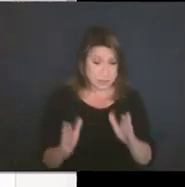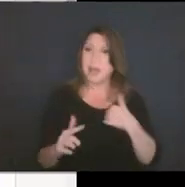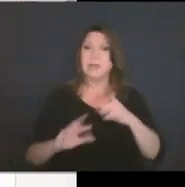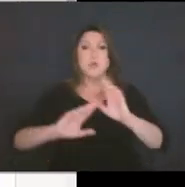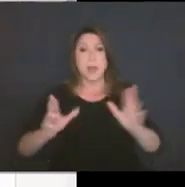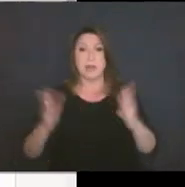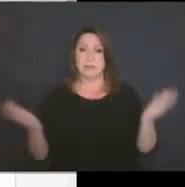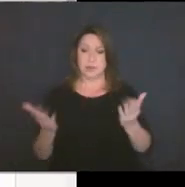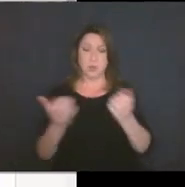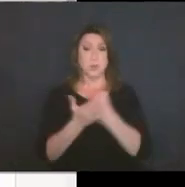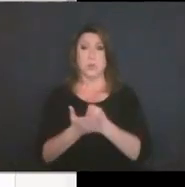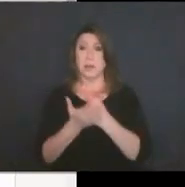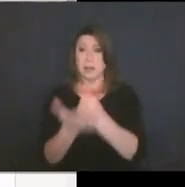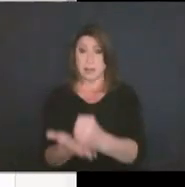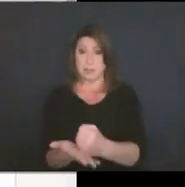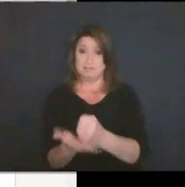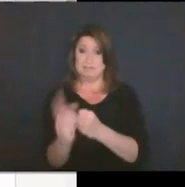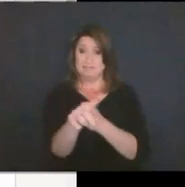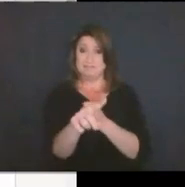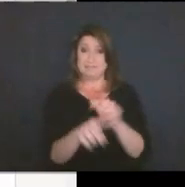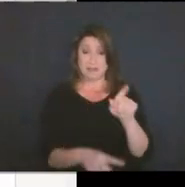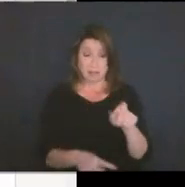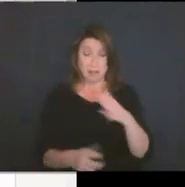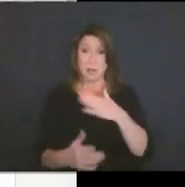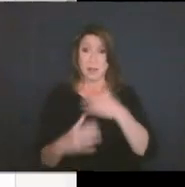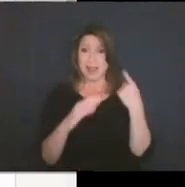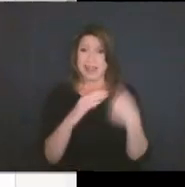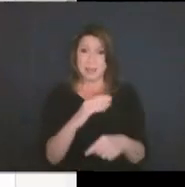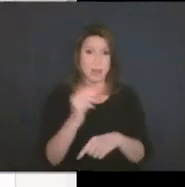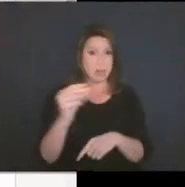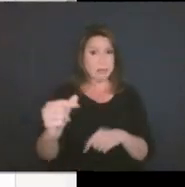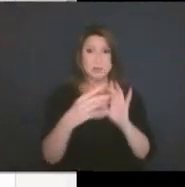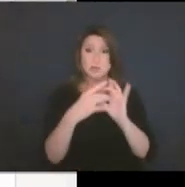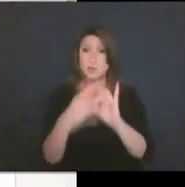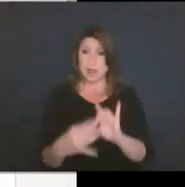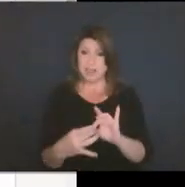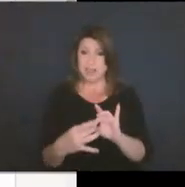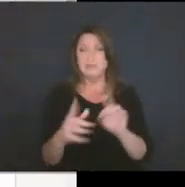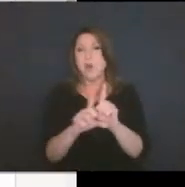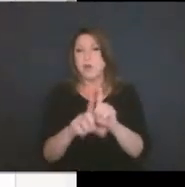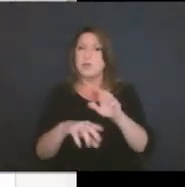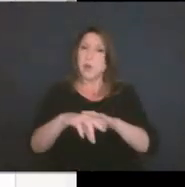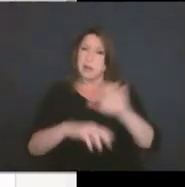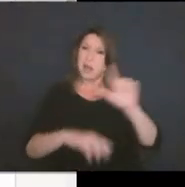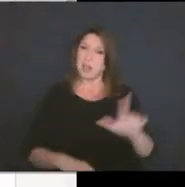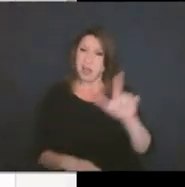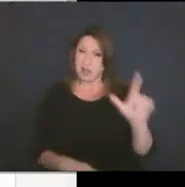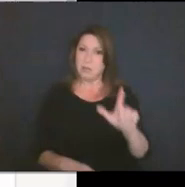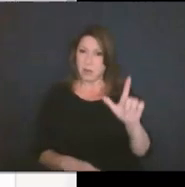help. Here is my email. This will actually link you to my email, which you also can access from my library webpage as